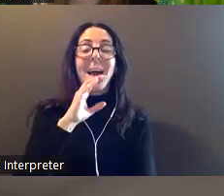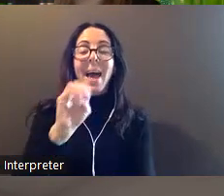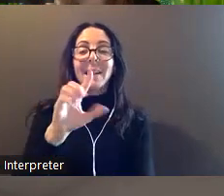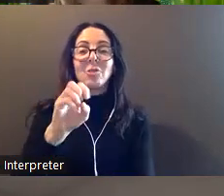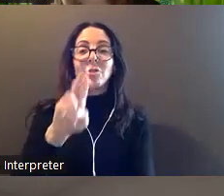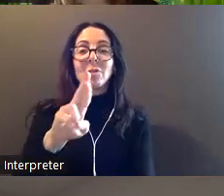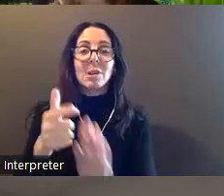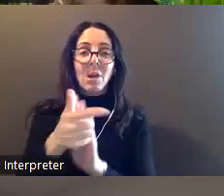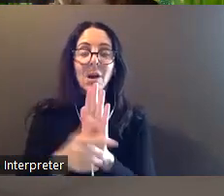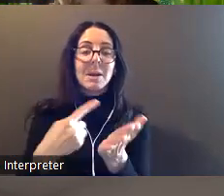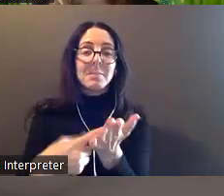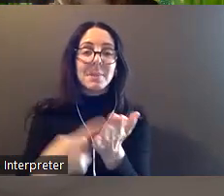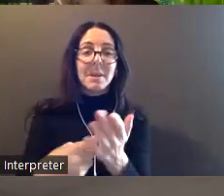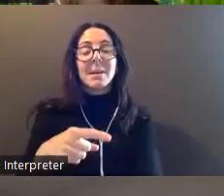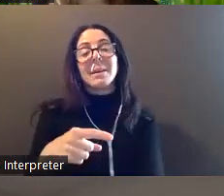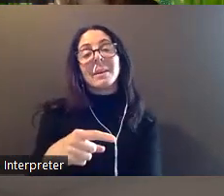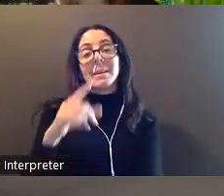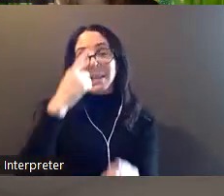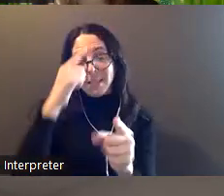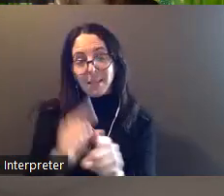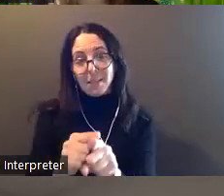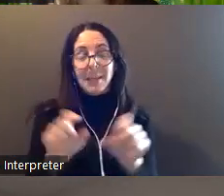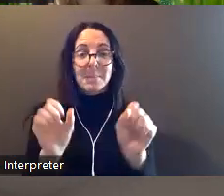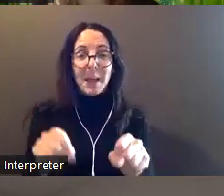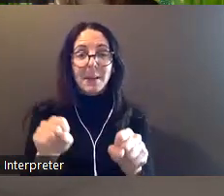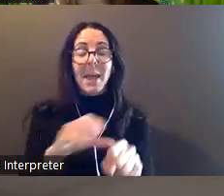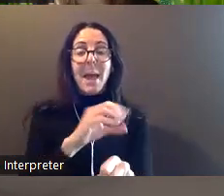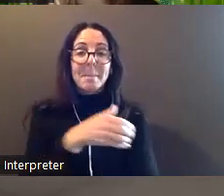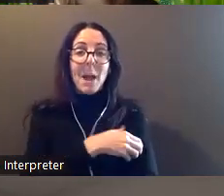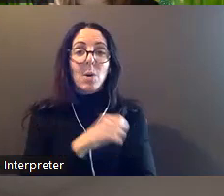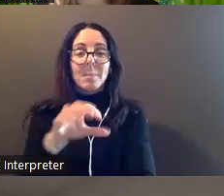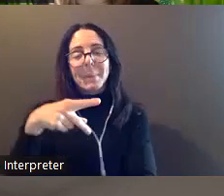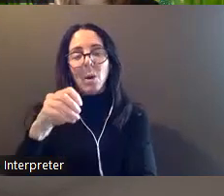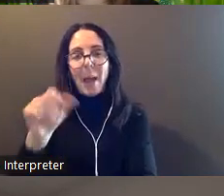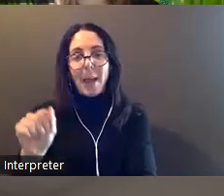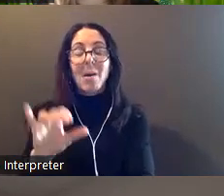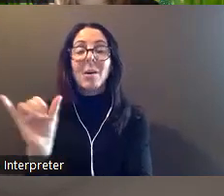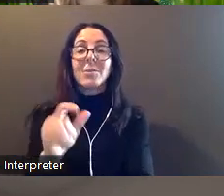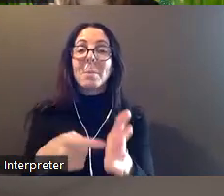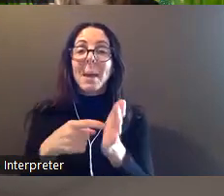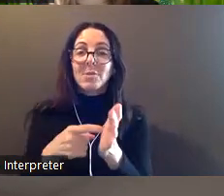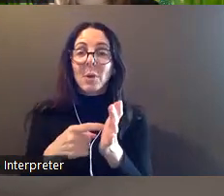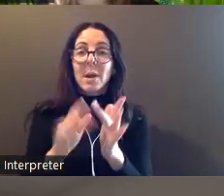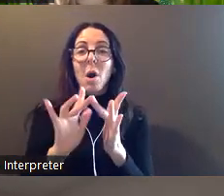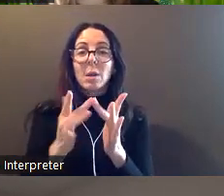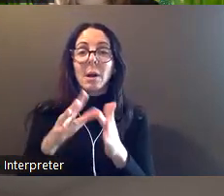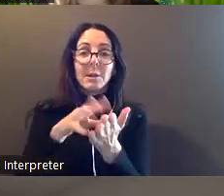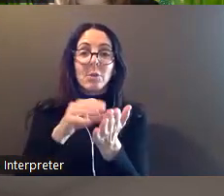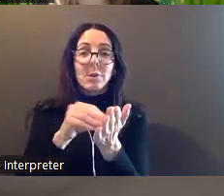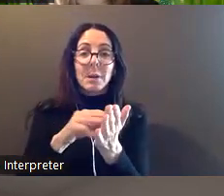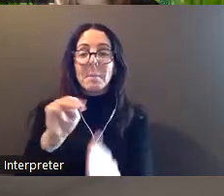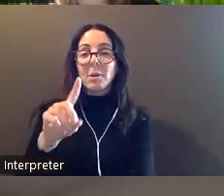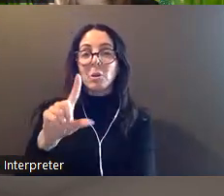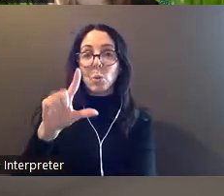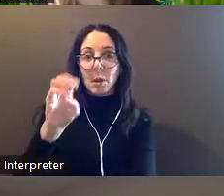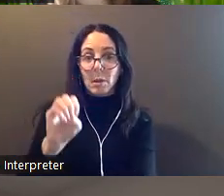consent, capacity, and the power of attorney. We also had a mandatory online learning module with the basics